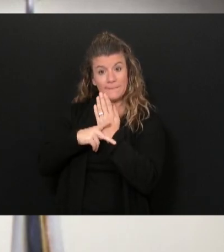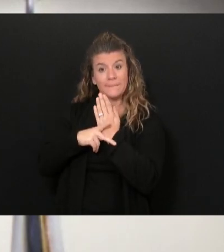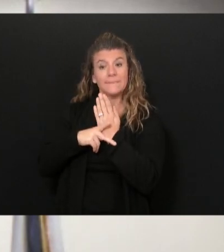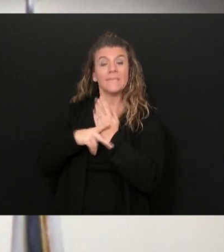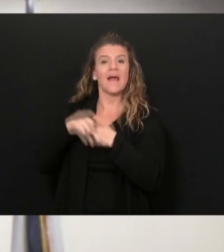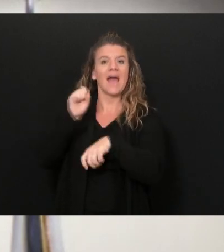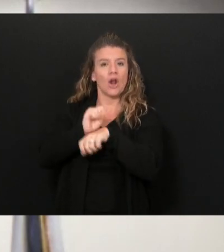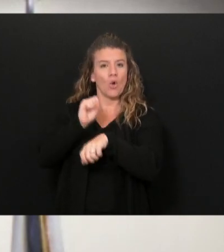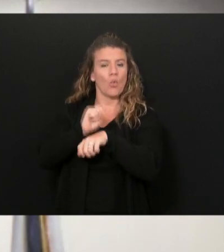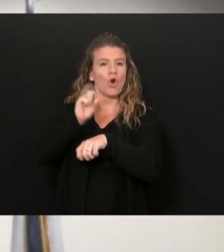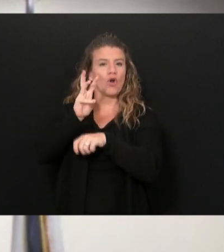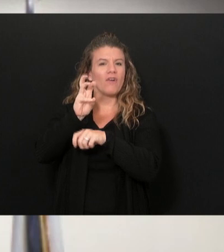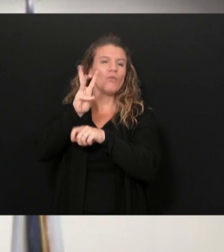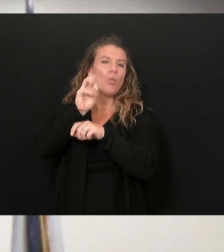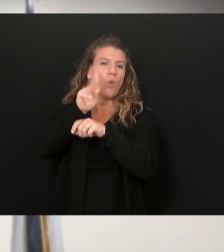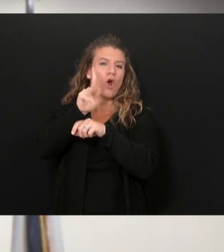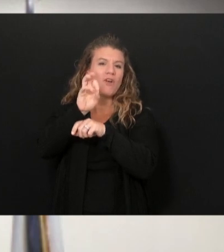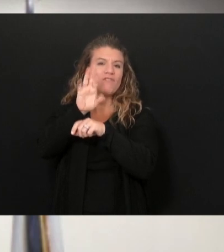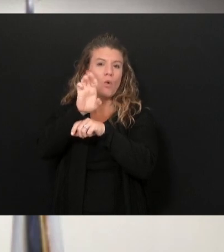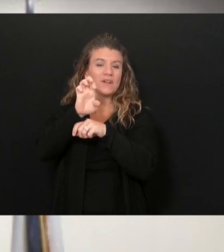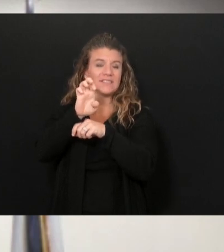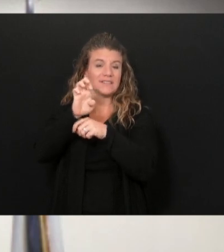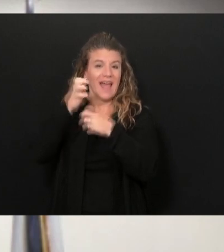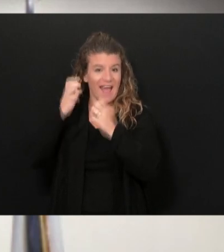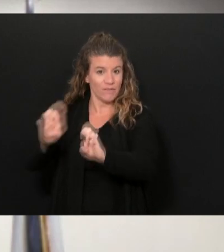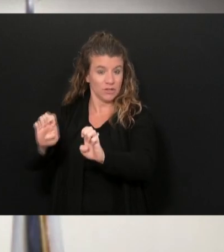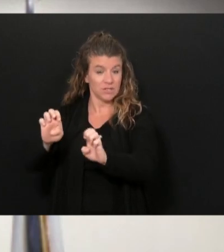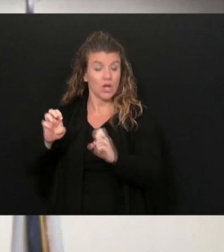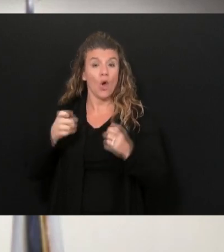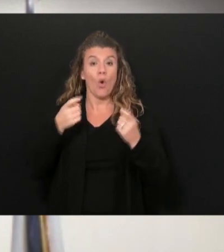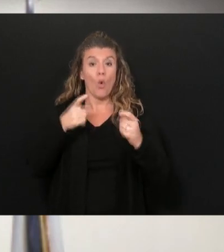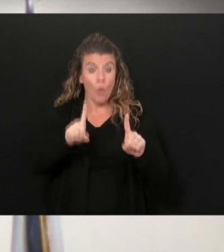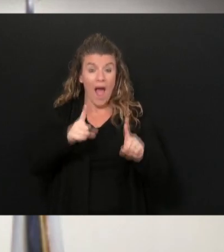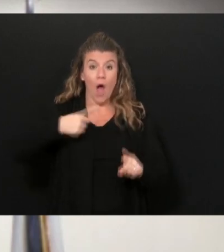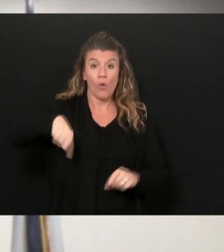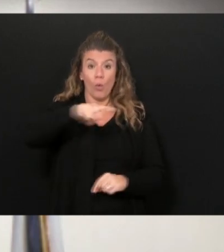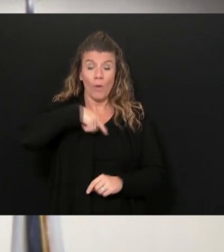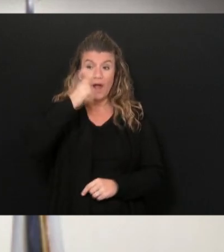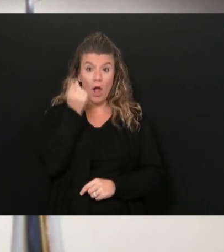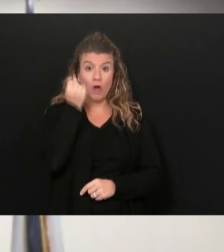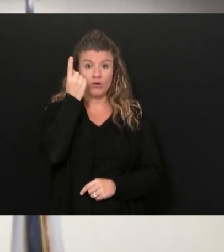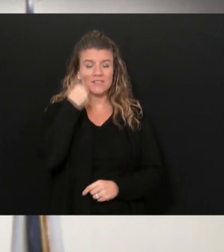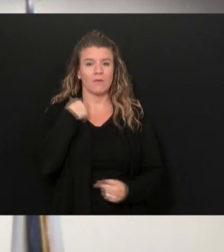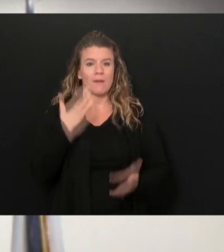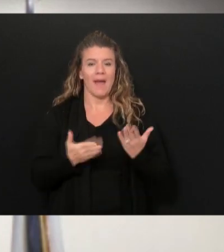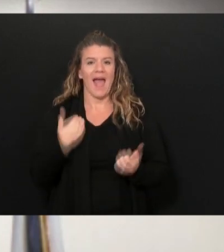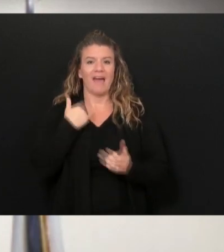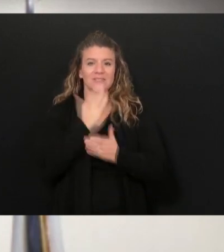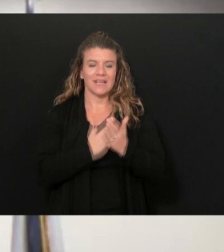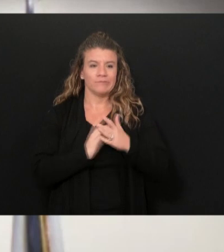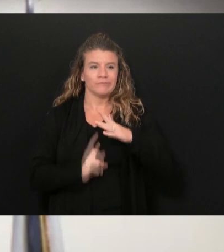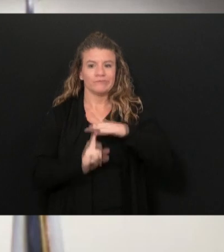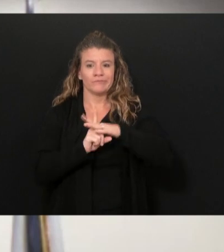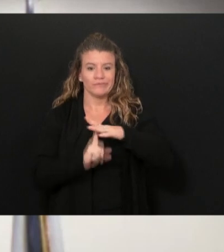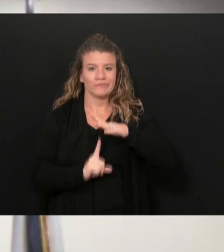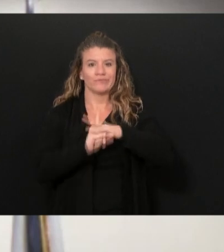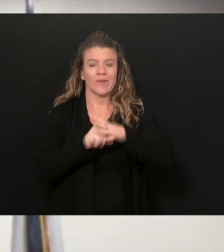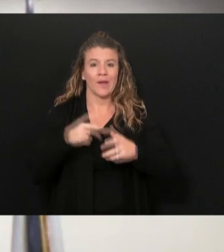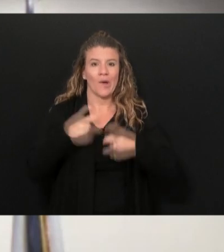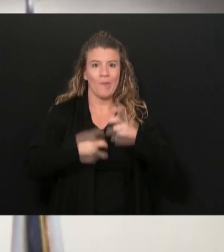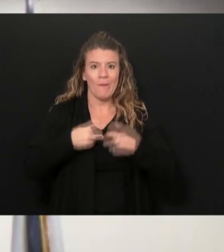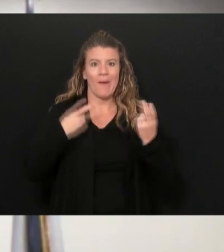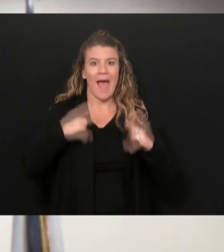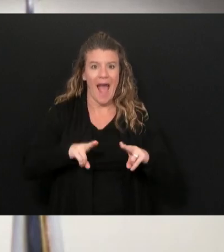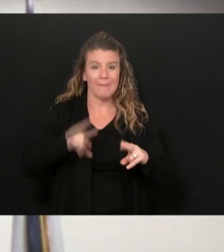our workforce efforts. While I understand that, and we understand that we may have had bumps in the road in some of these various